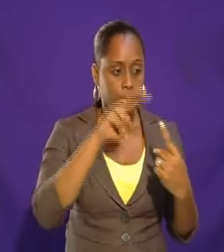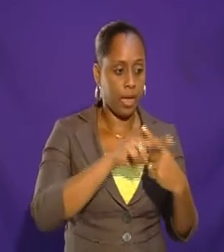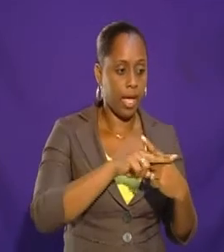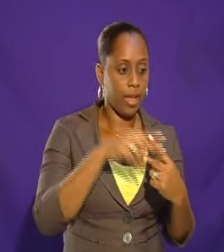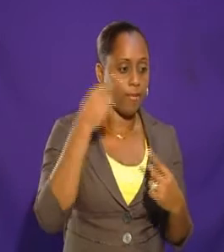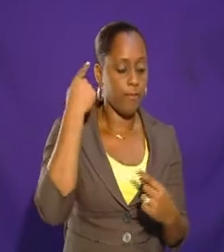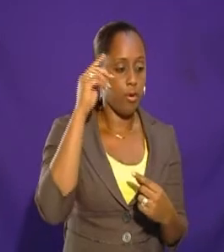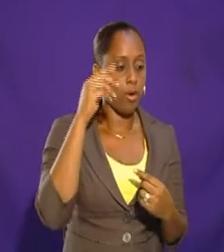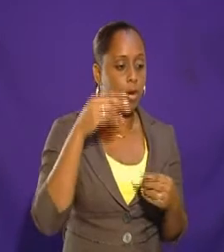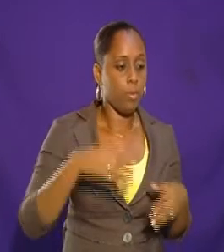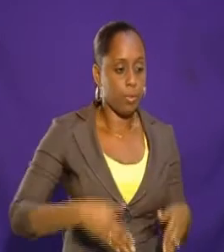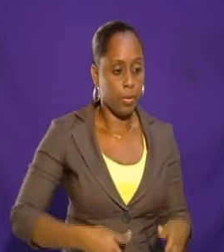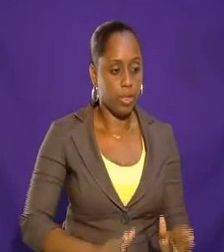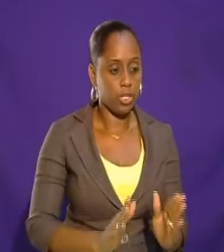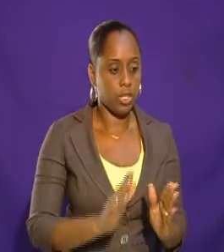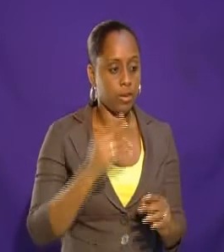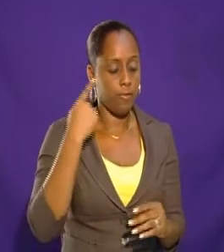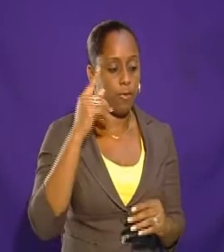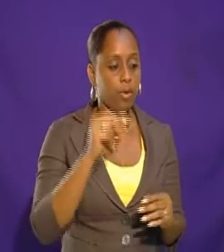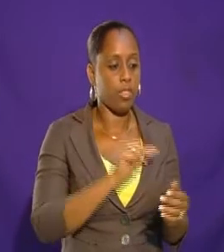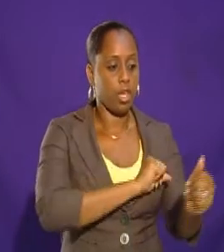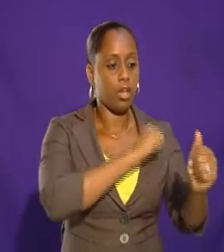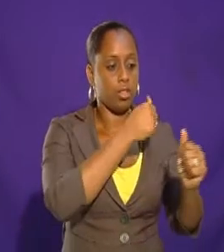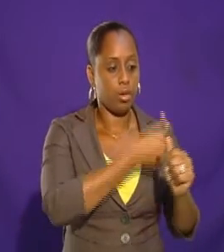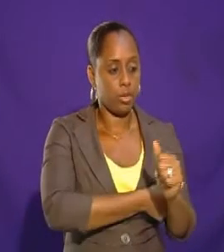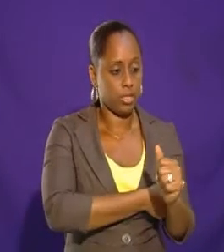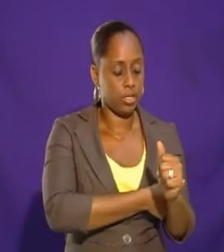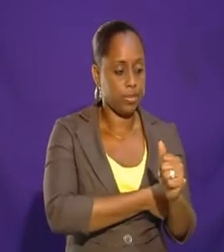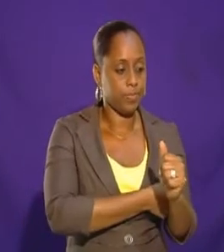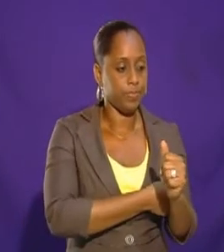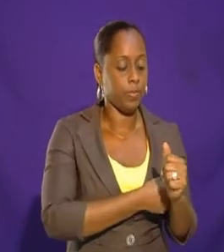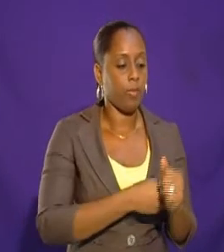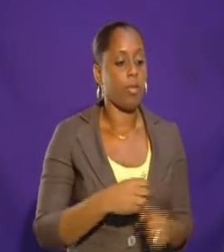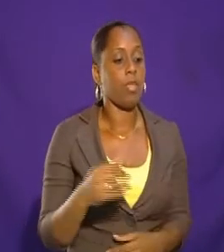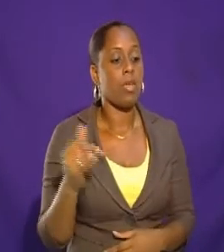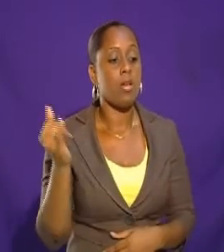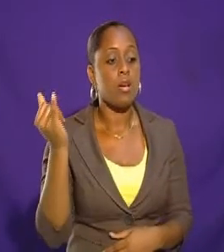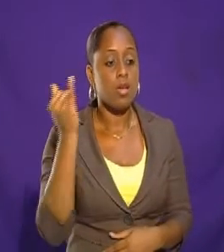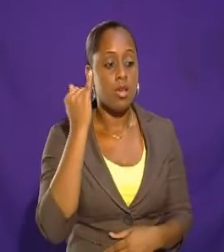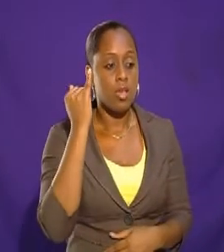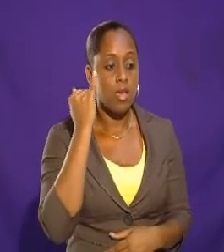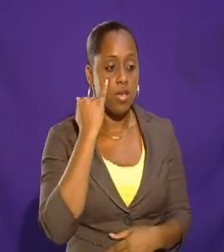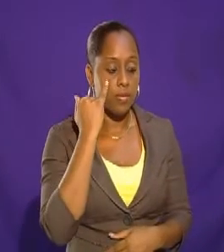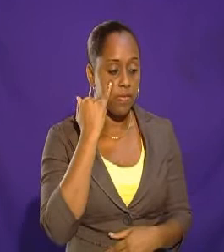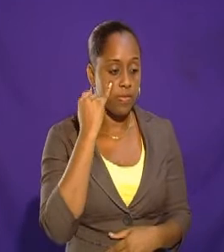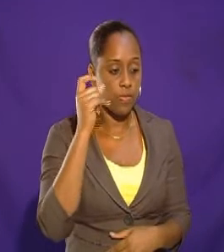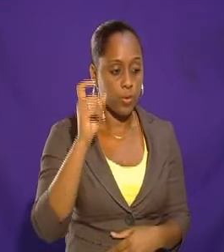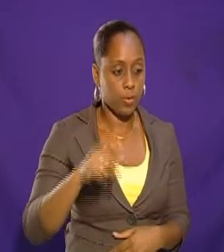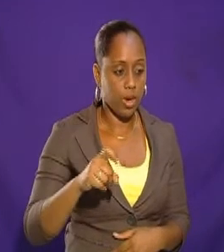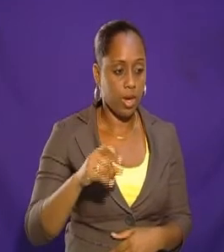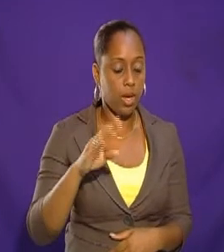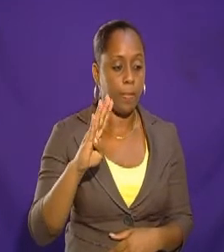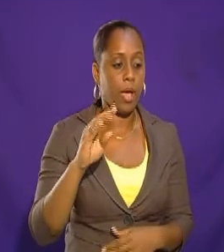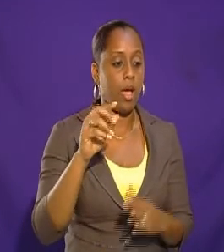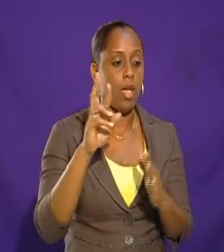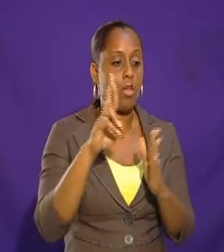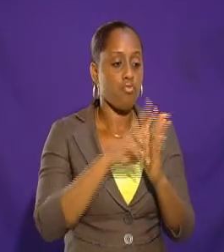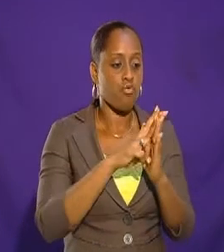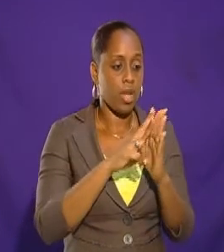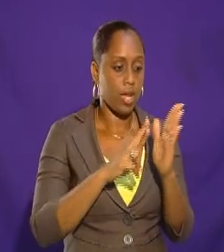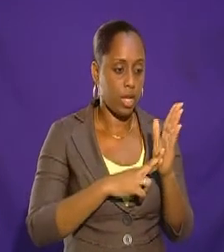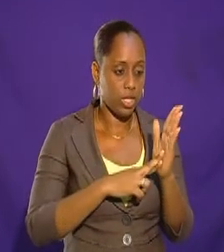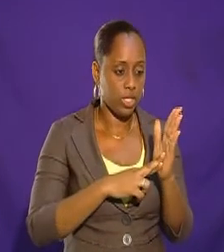made under this Act or by a practice direction given by the head, the certificate of a licensed